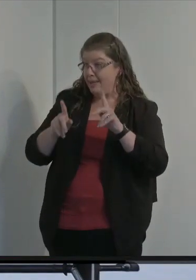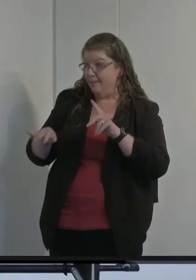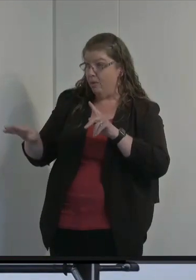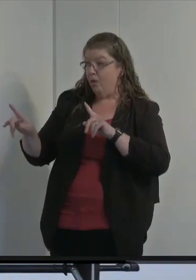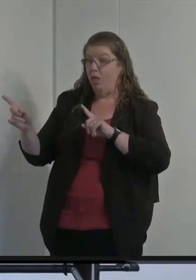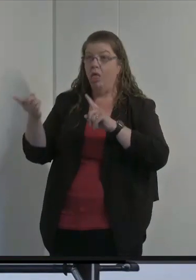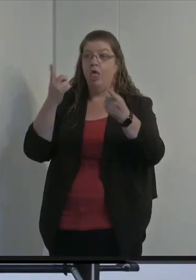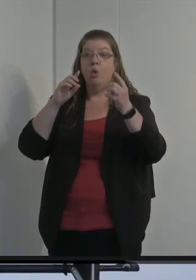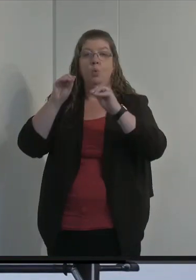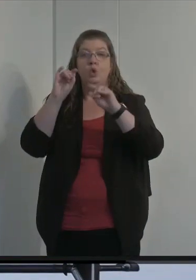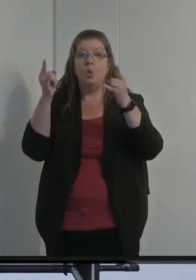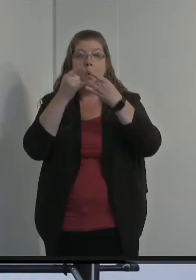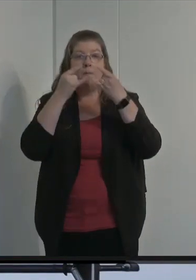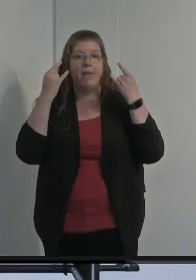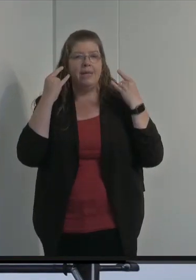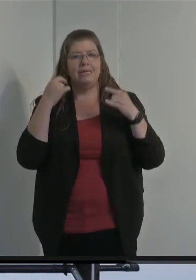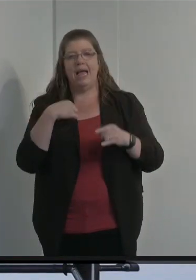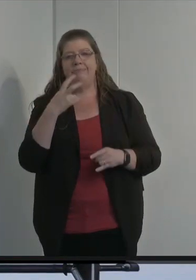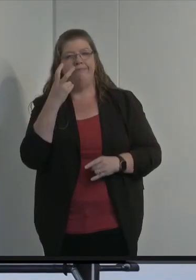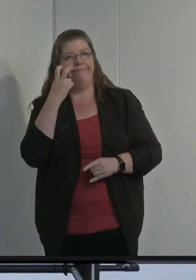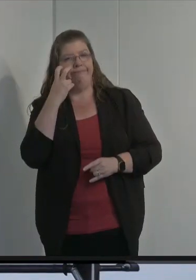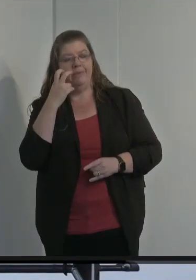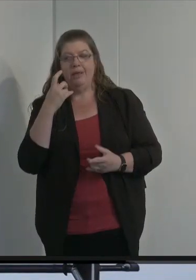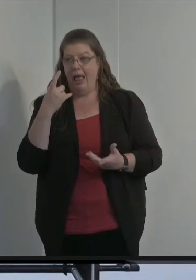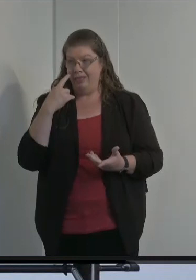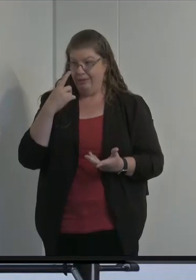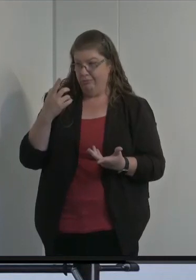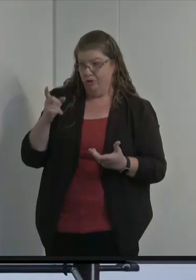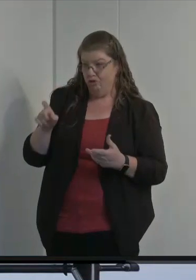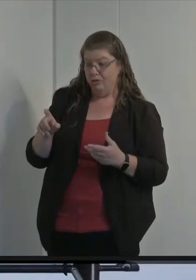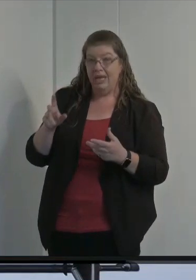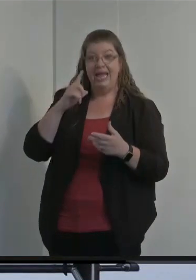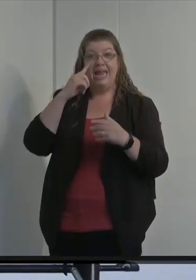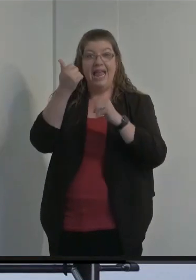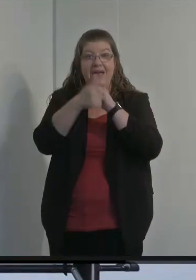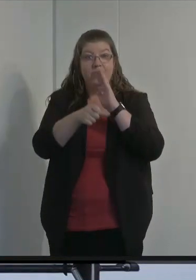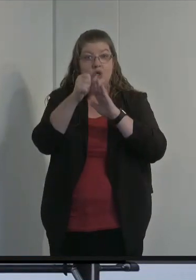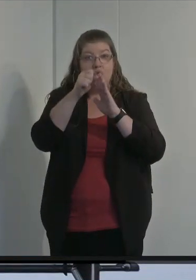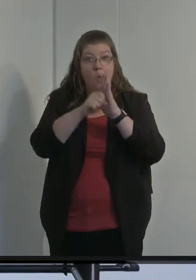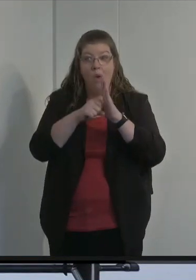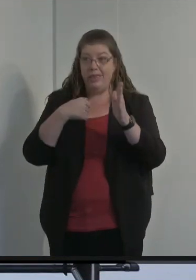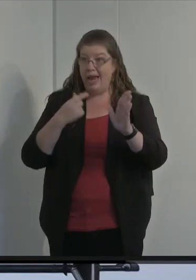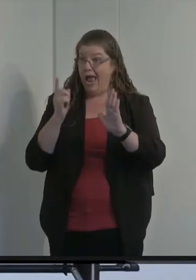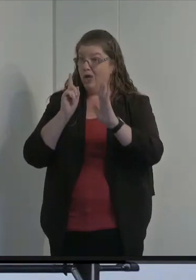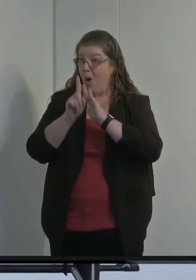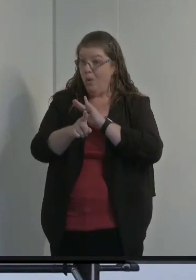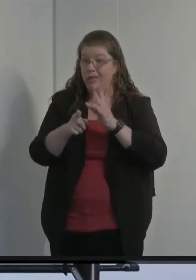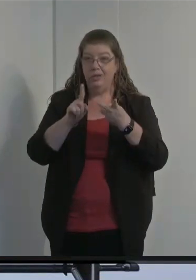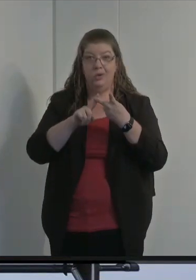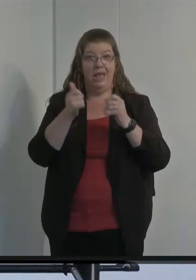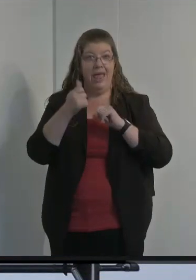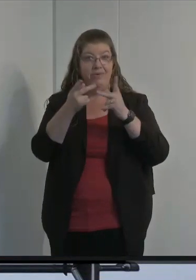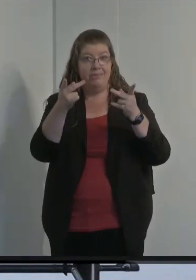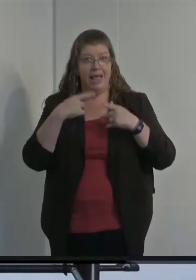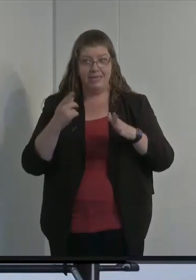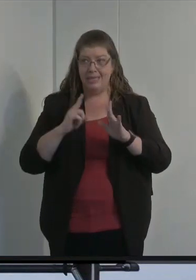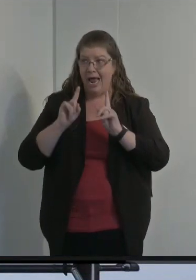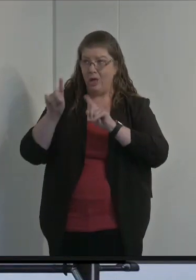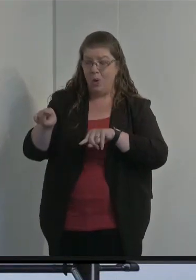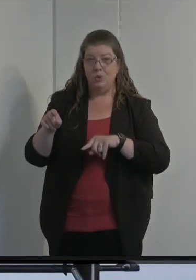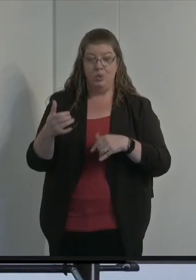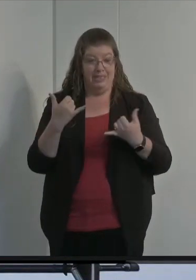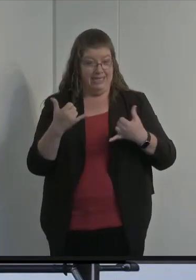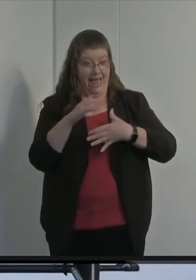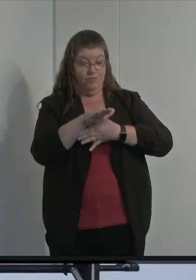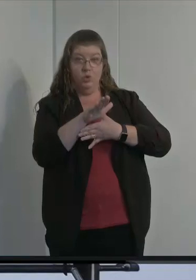around without masks when they should be wearing masks. Every store that I go to, every place that I go to, earlier